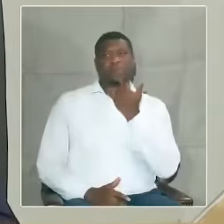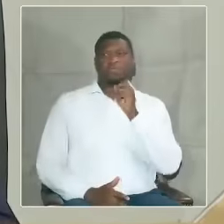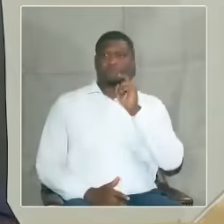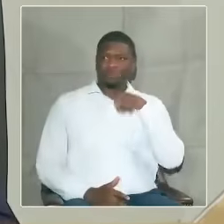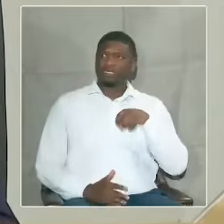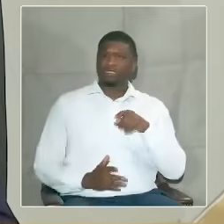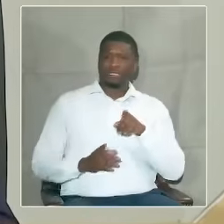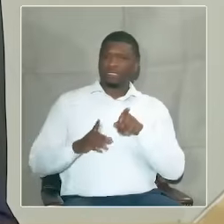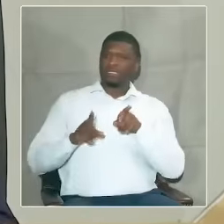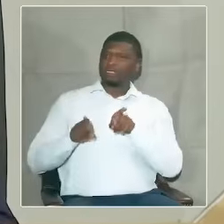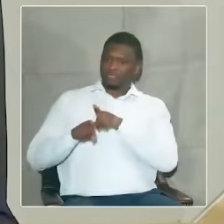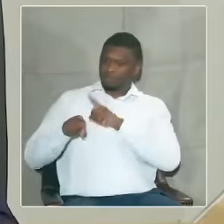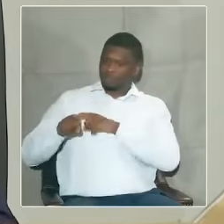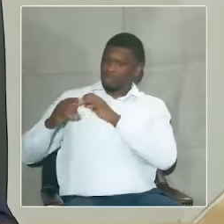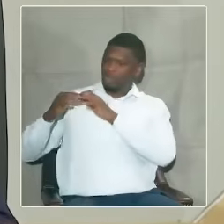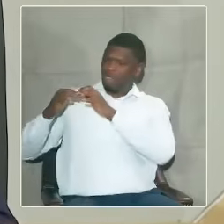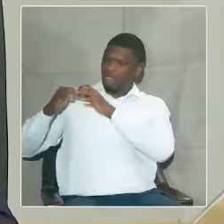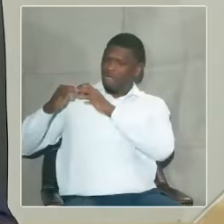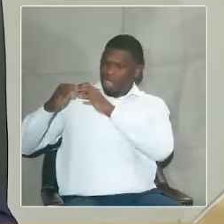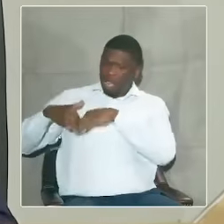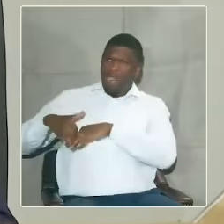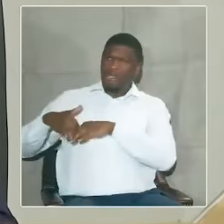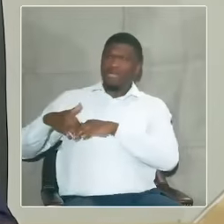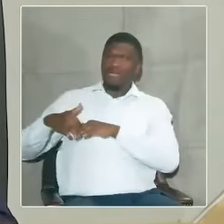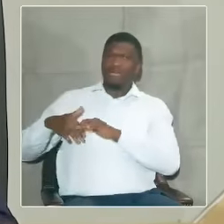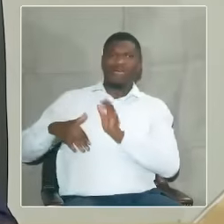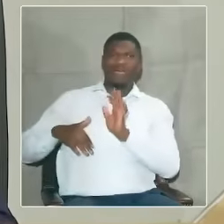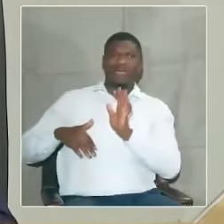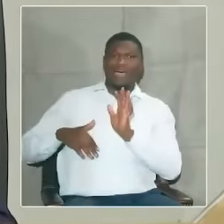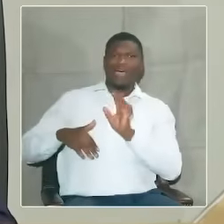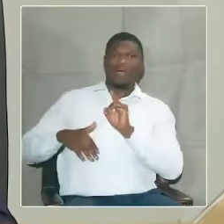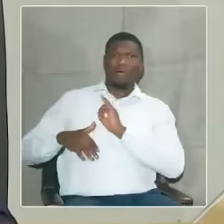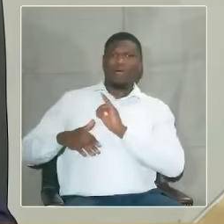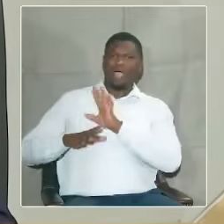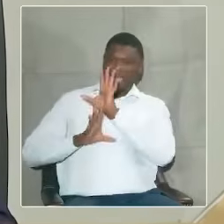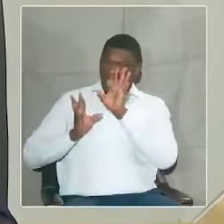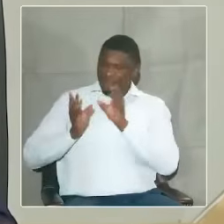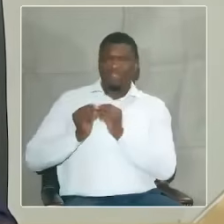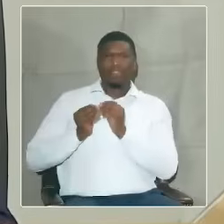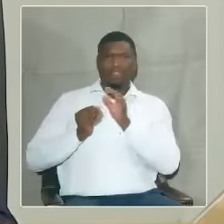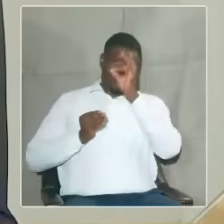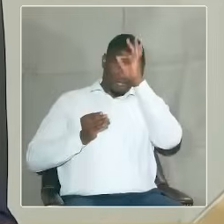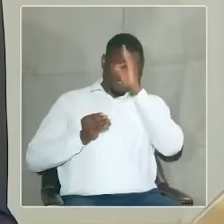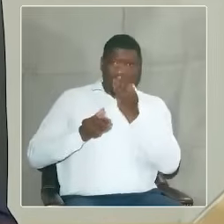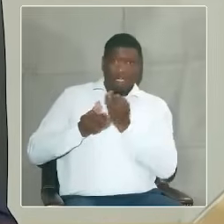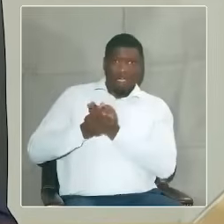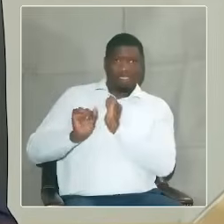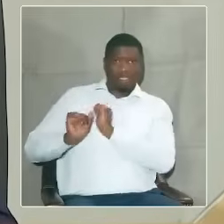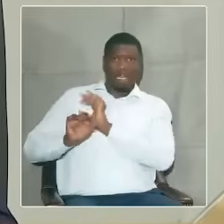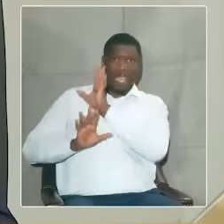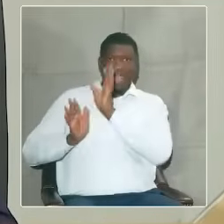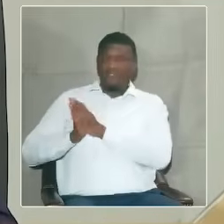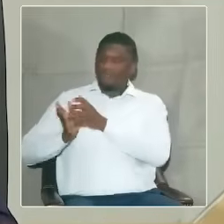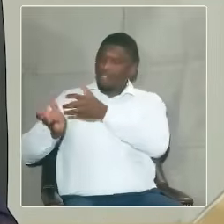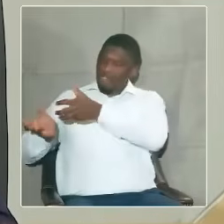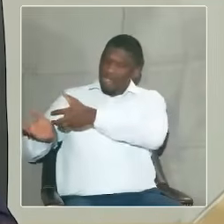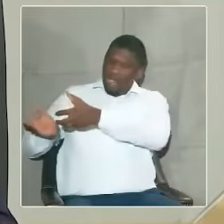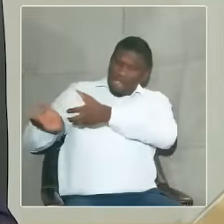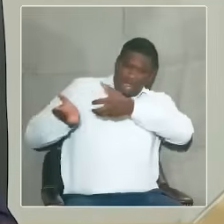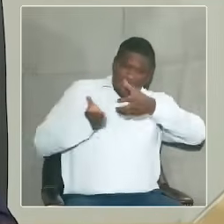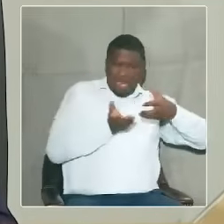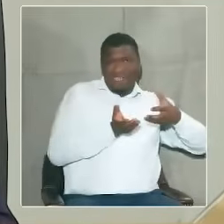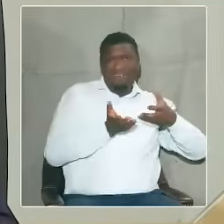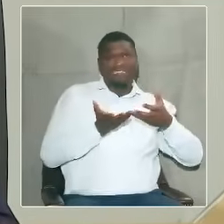to summarily disband the PKTT and remove case dockets from them, as it will detrimentally